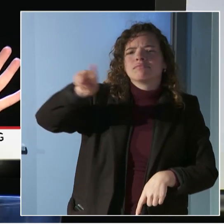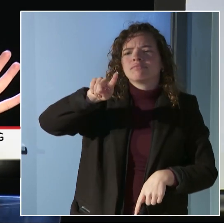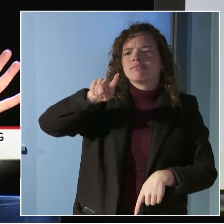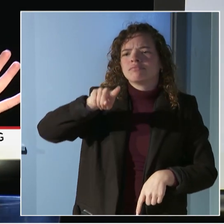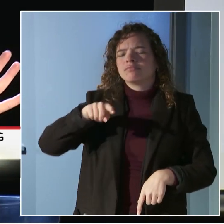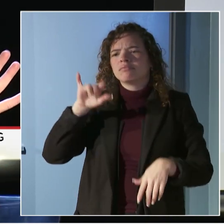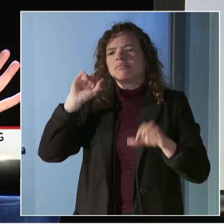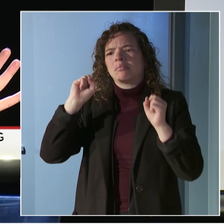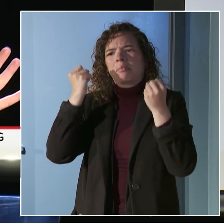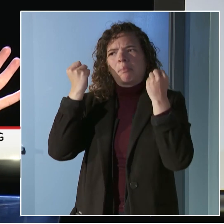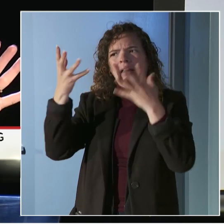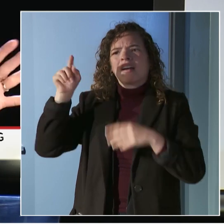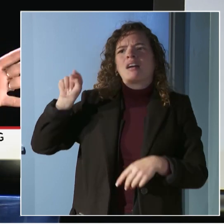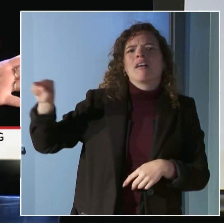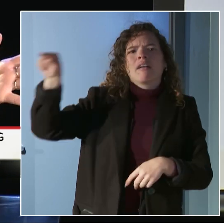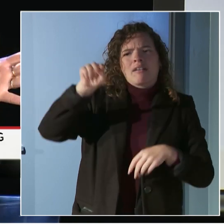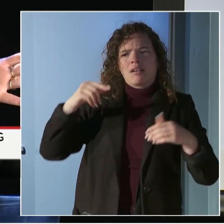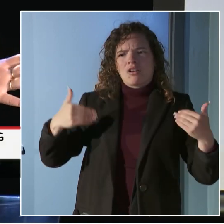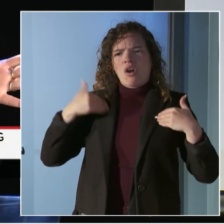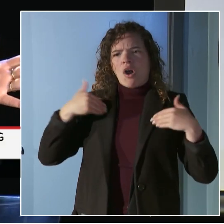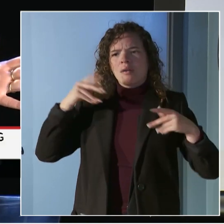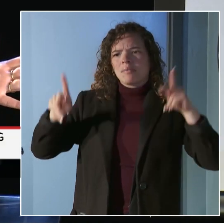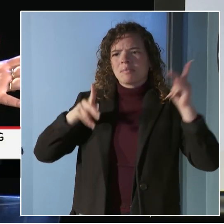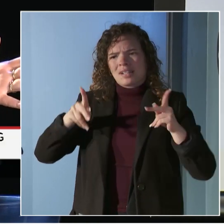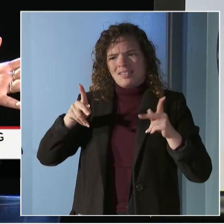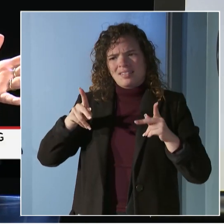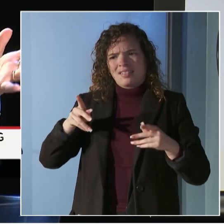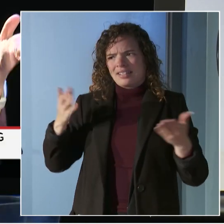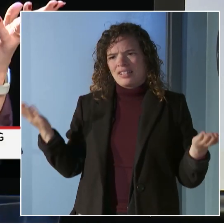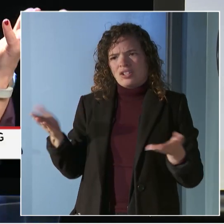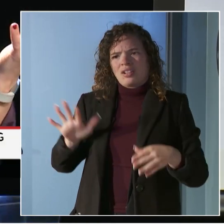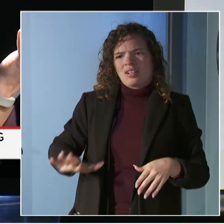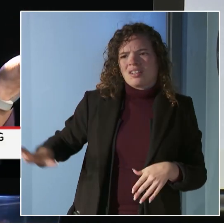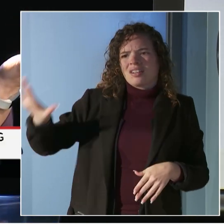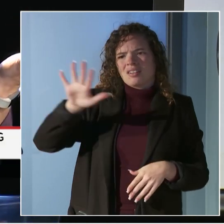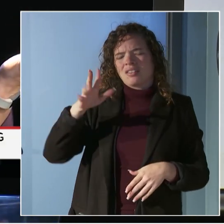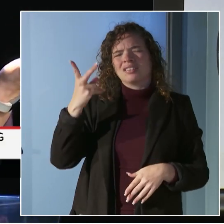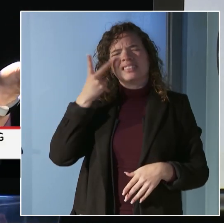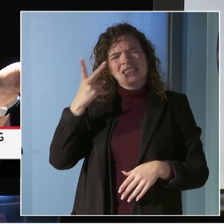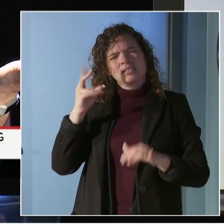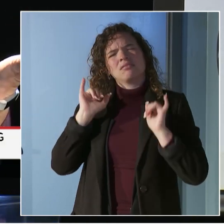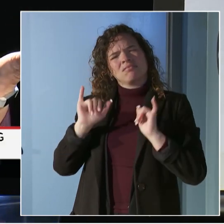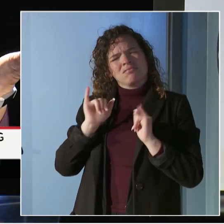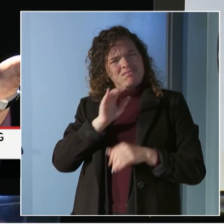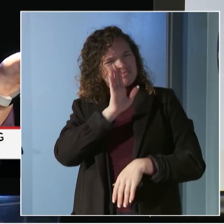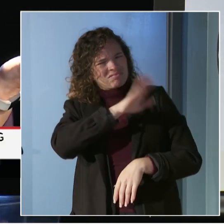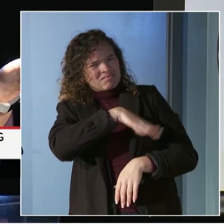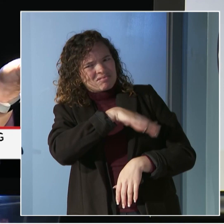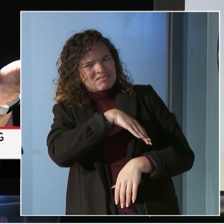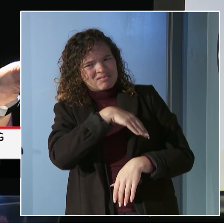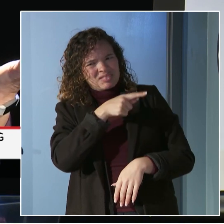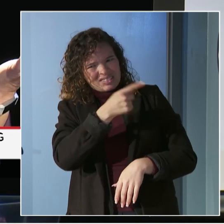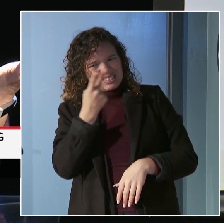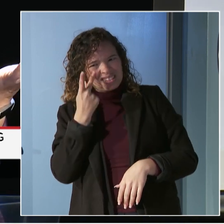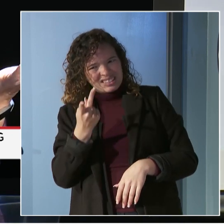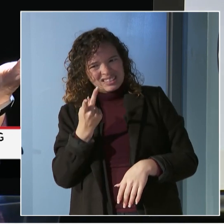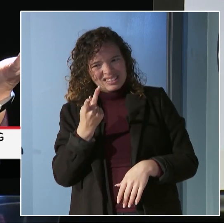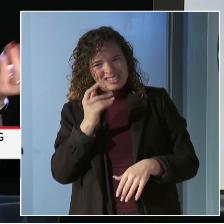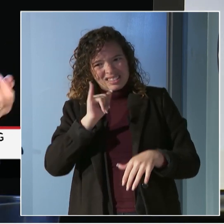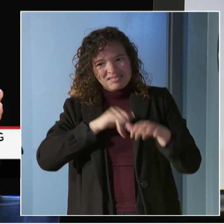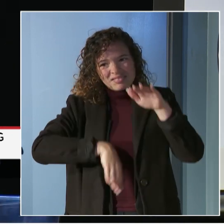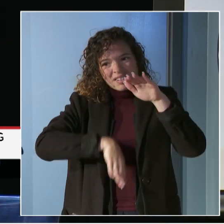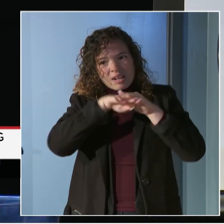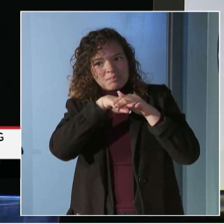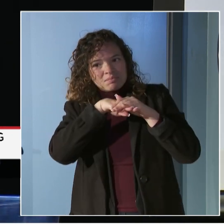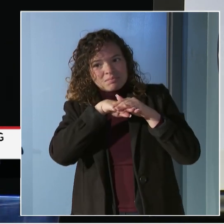all the arts. Ralph turned to me and he said, "Our place is once again out of space."